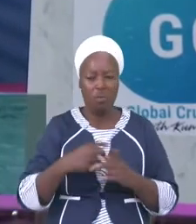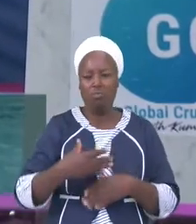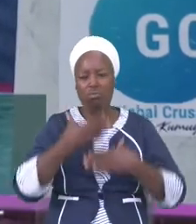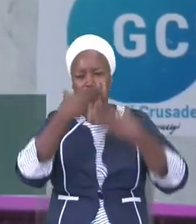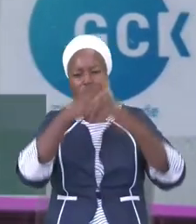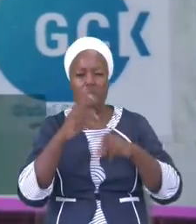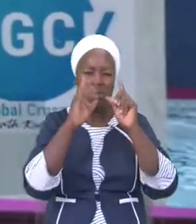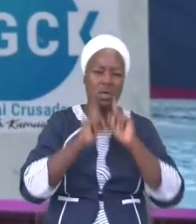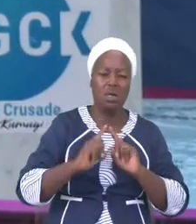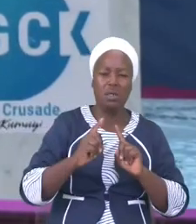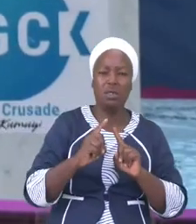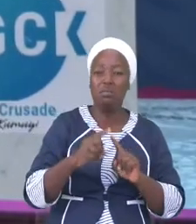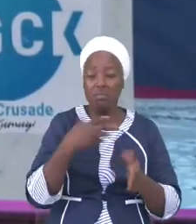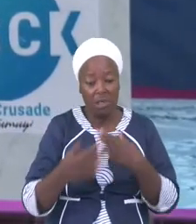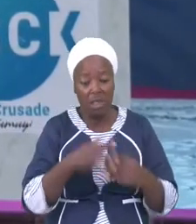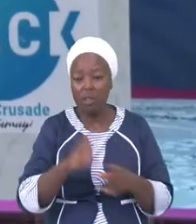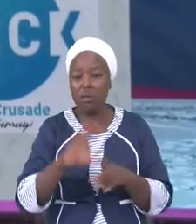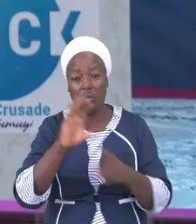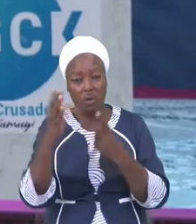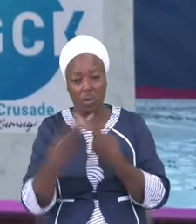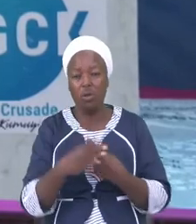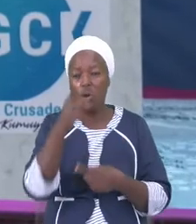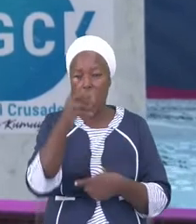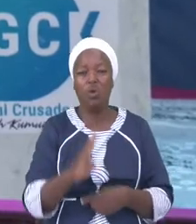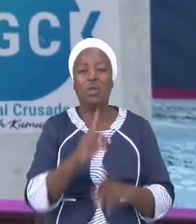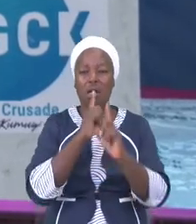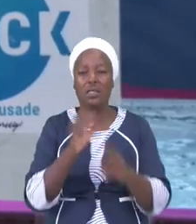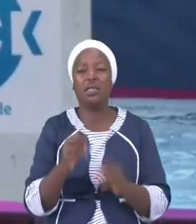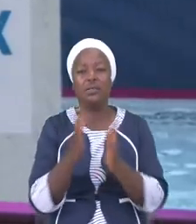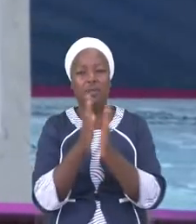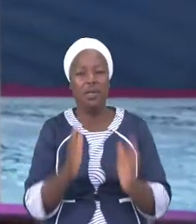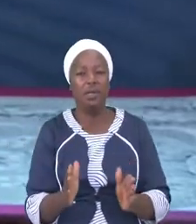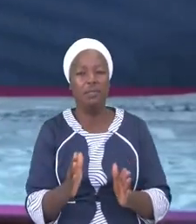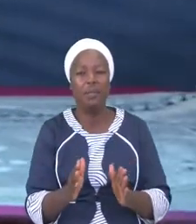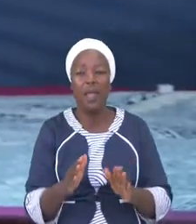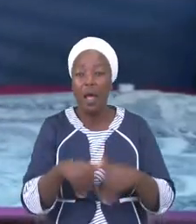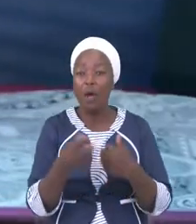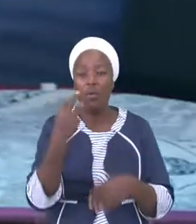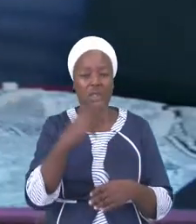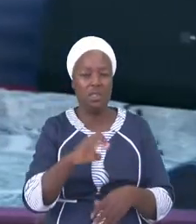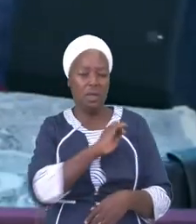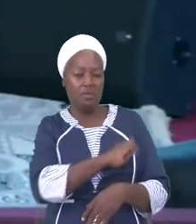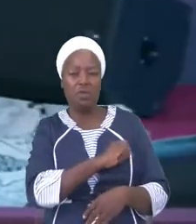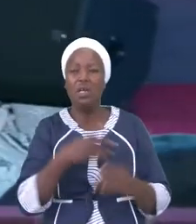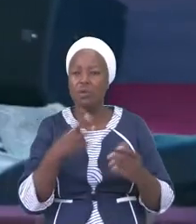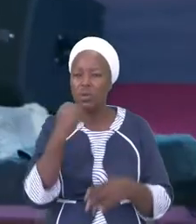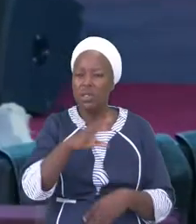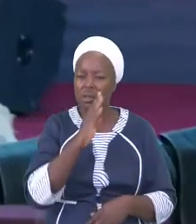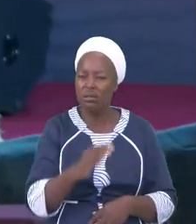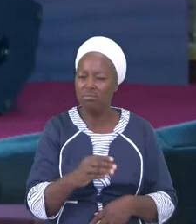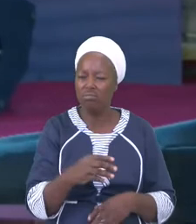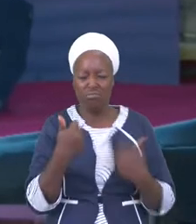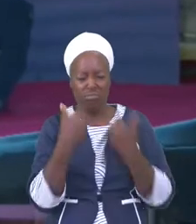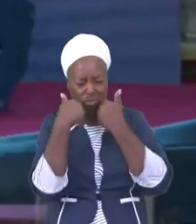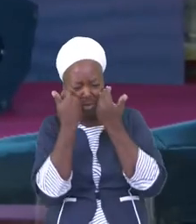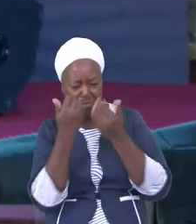the condition, God answers prayer. How was his emotion? Was he filled with shame? Was